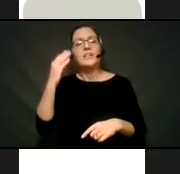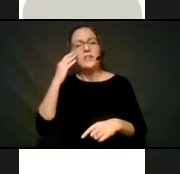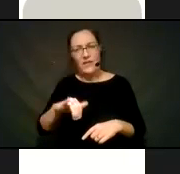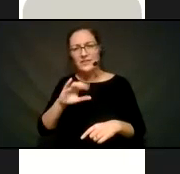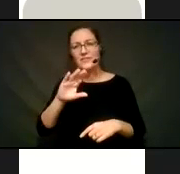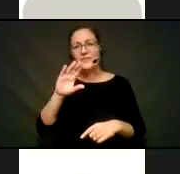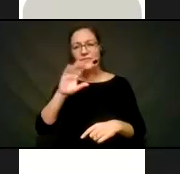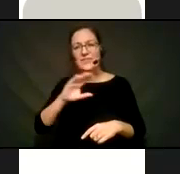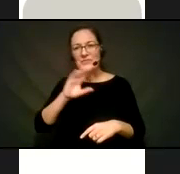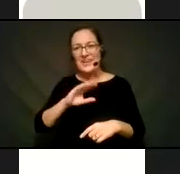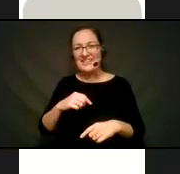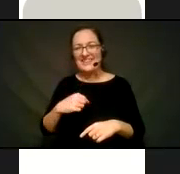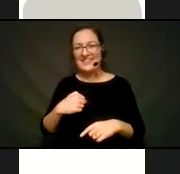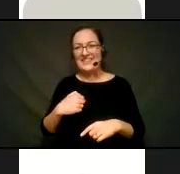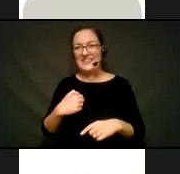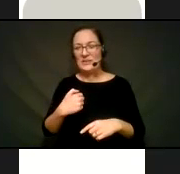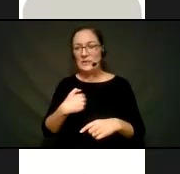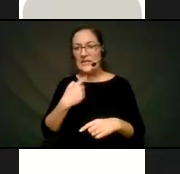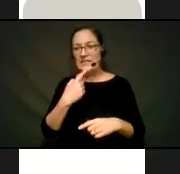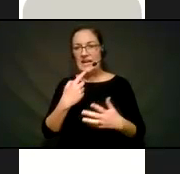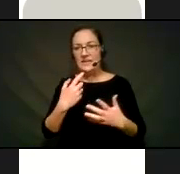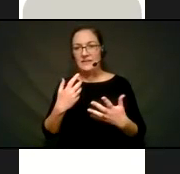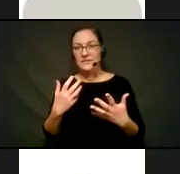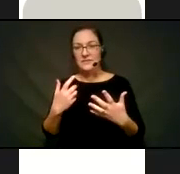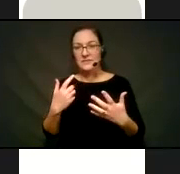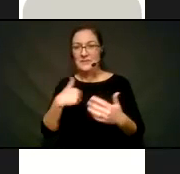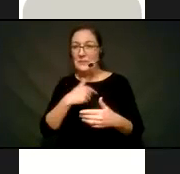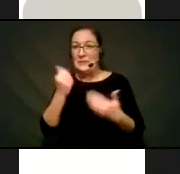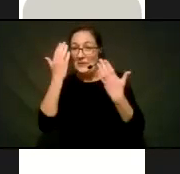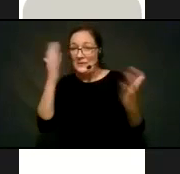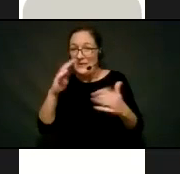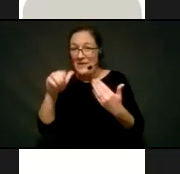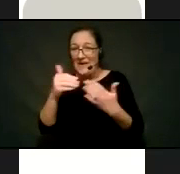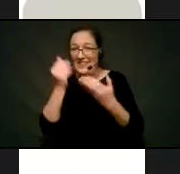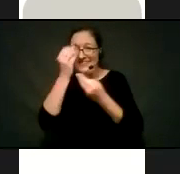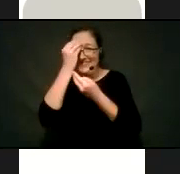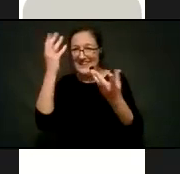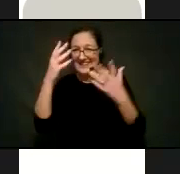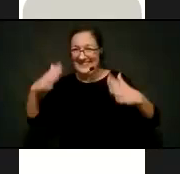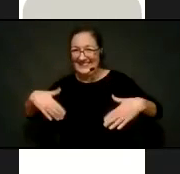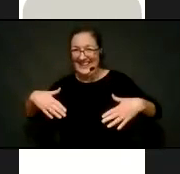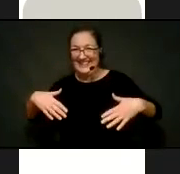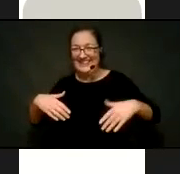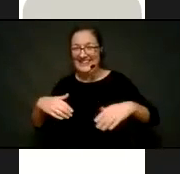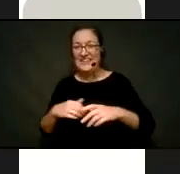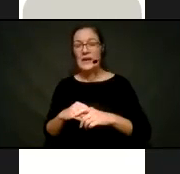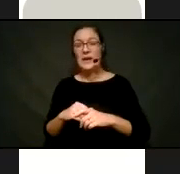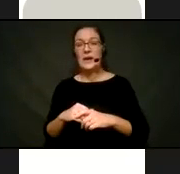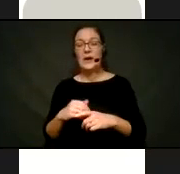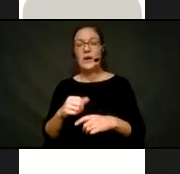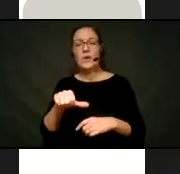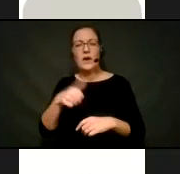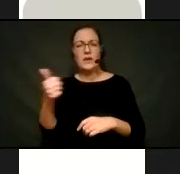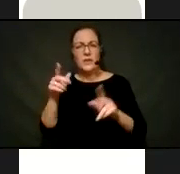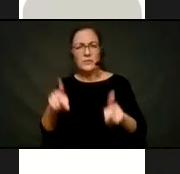when I say I don't necessarily have that information yet. Right. As Dr. Elmore mentioned, the